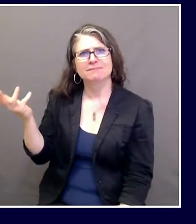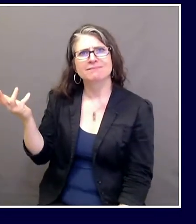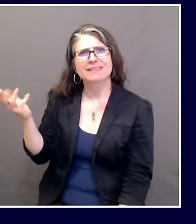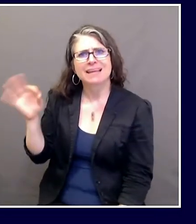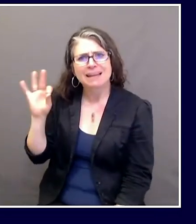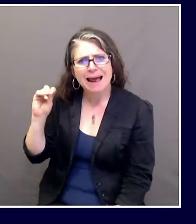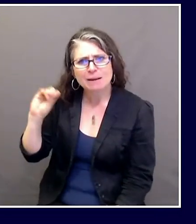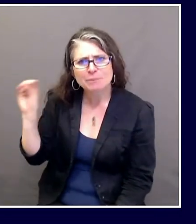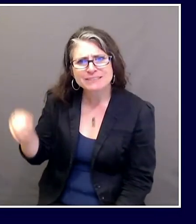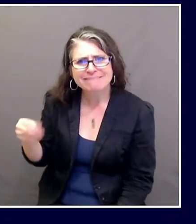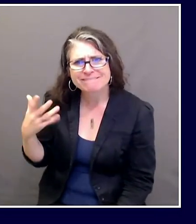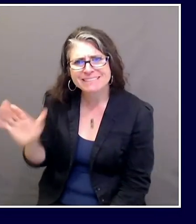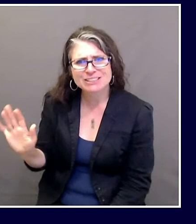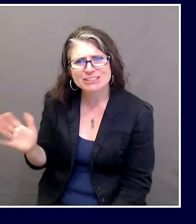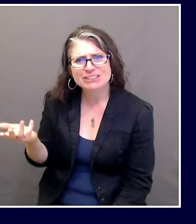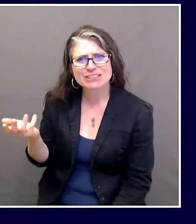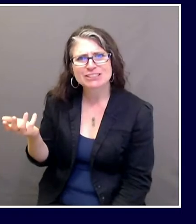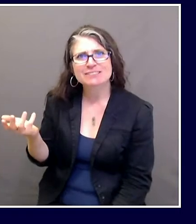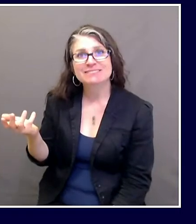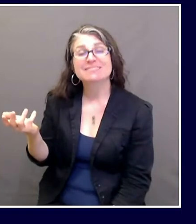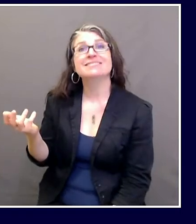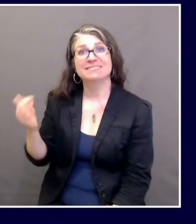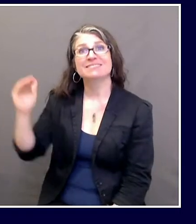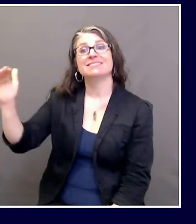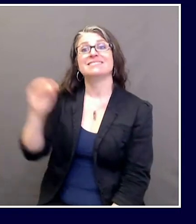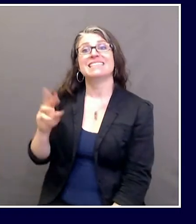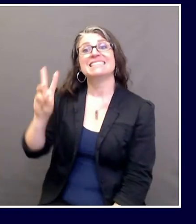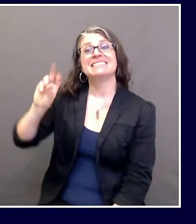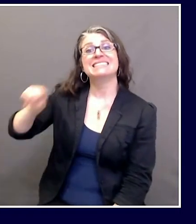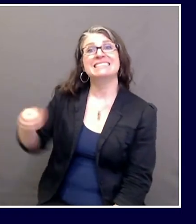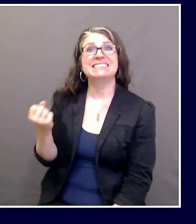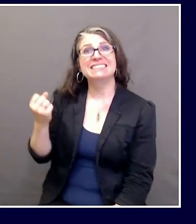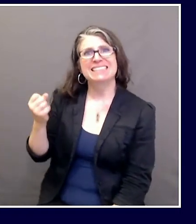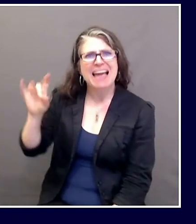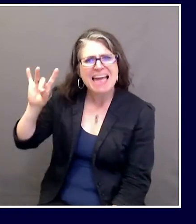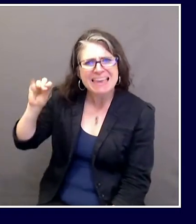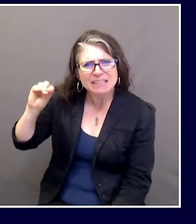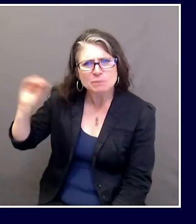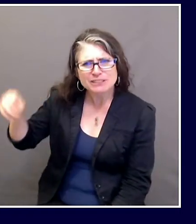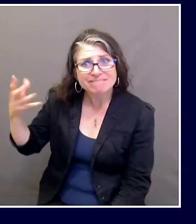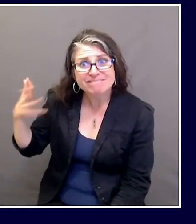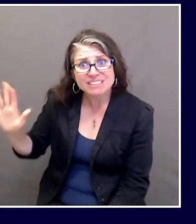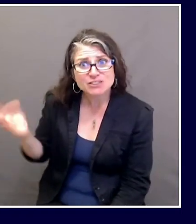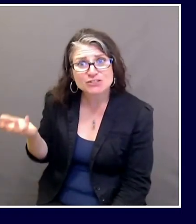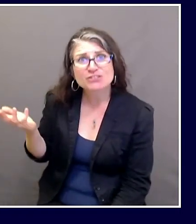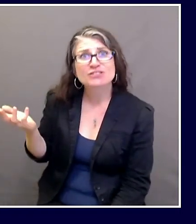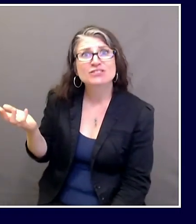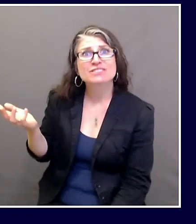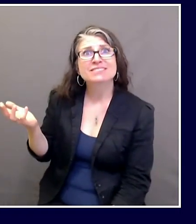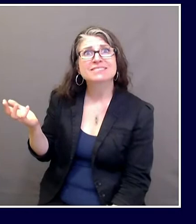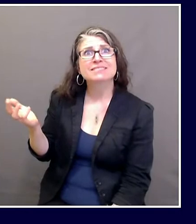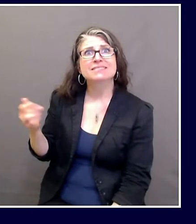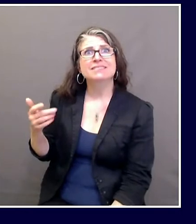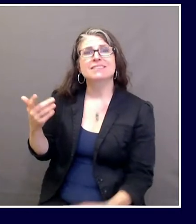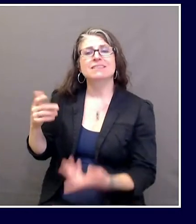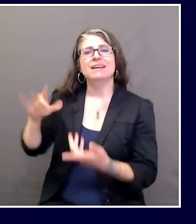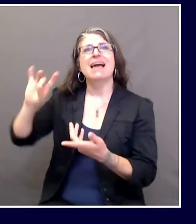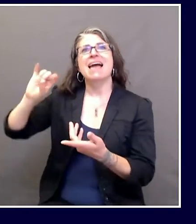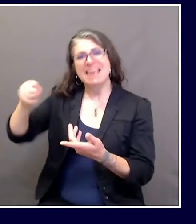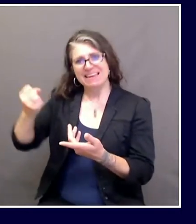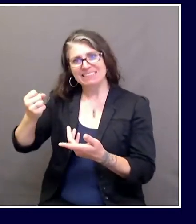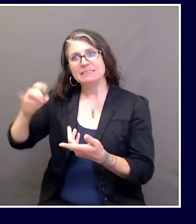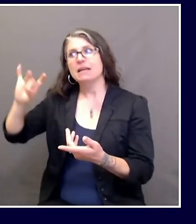Yeah. And people in their 60s, it's 80%. People in their 80s, also 80%. So they are already